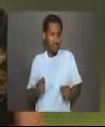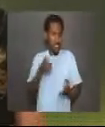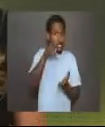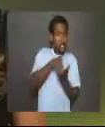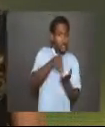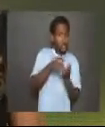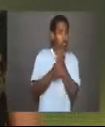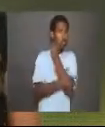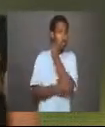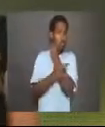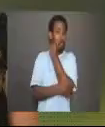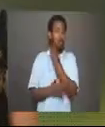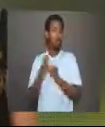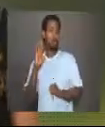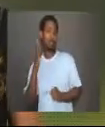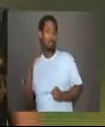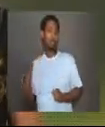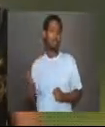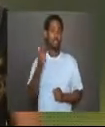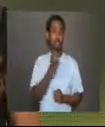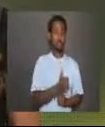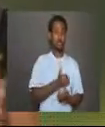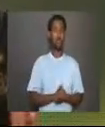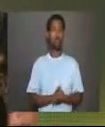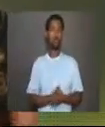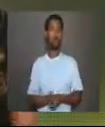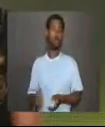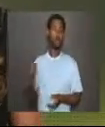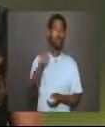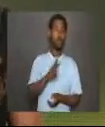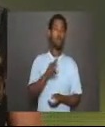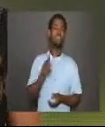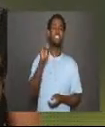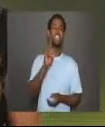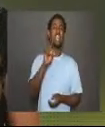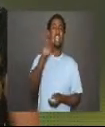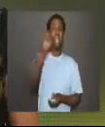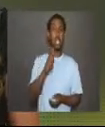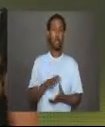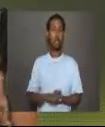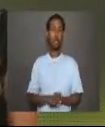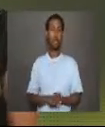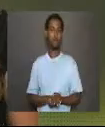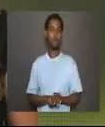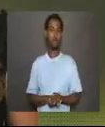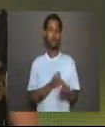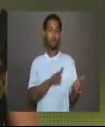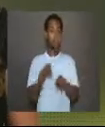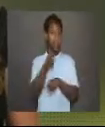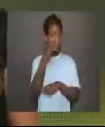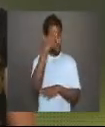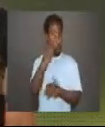towns like Addis Ababa or Dire Dawa. As you